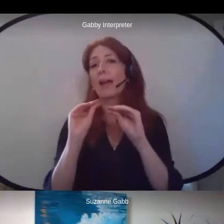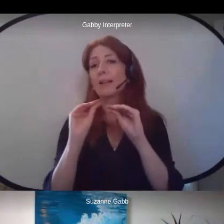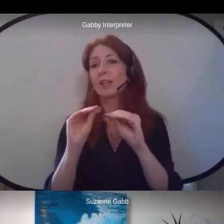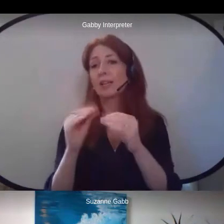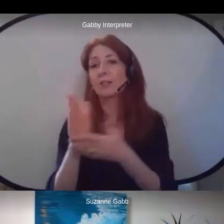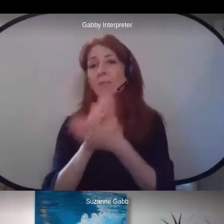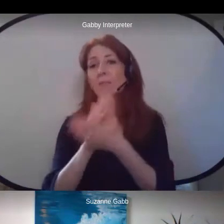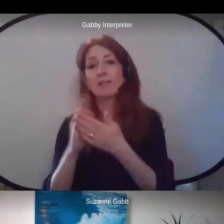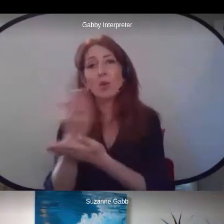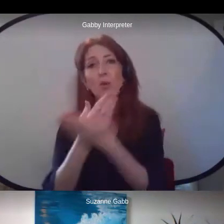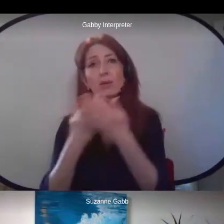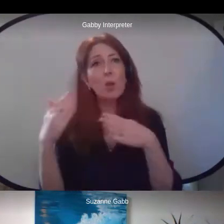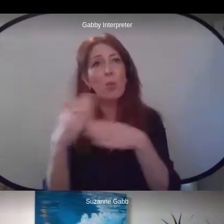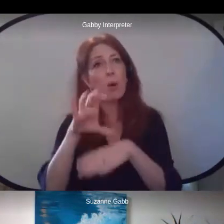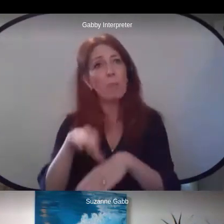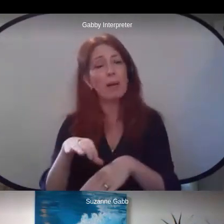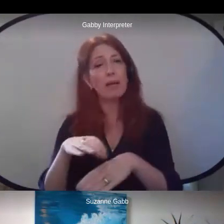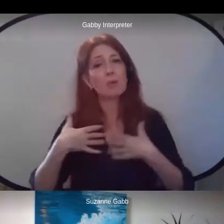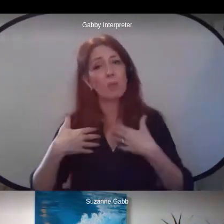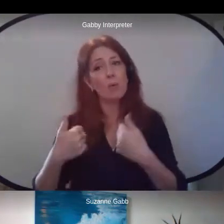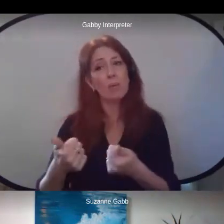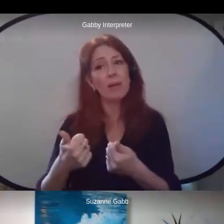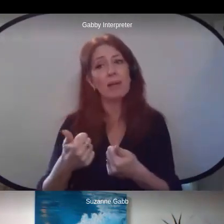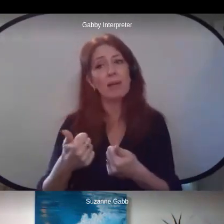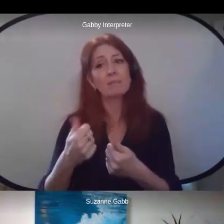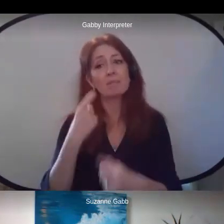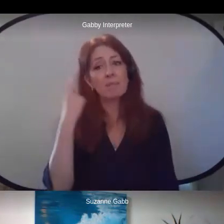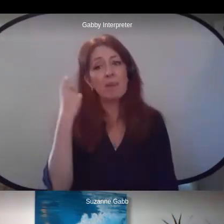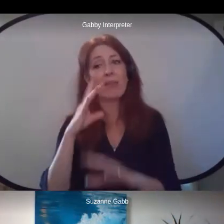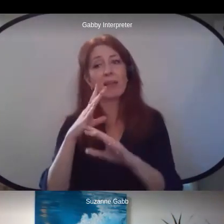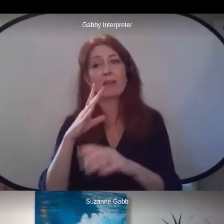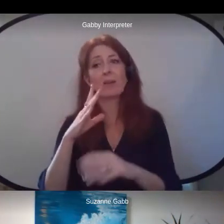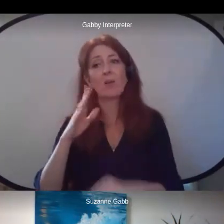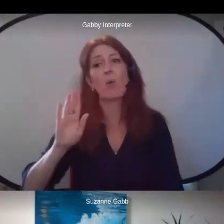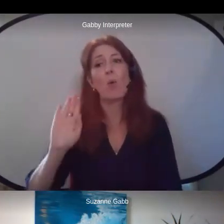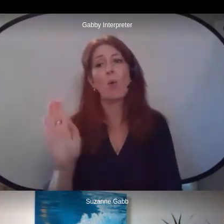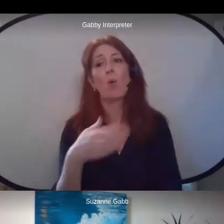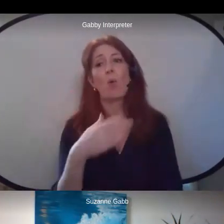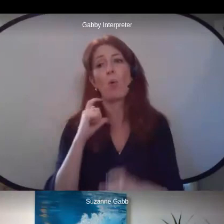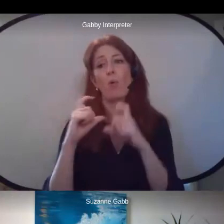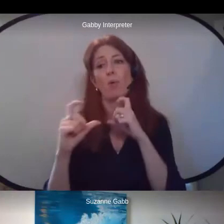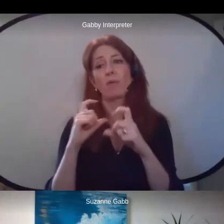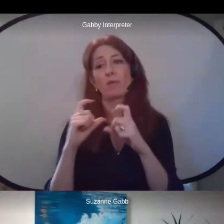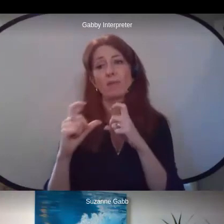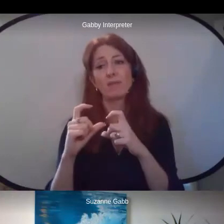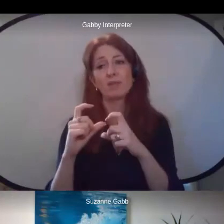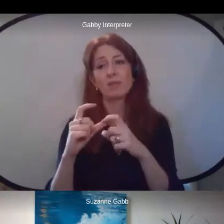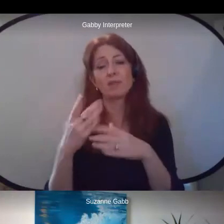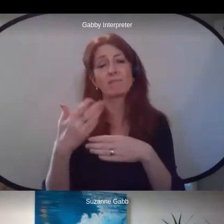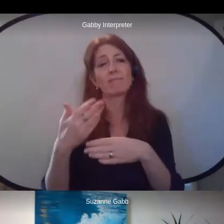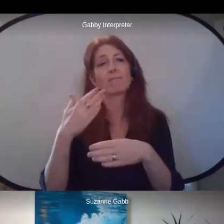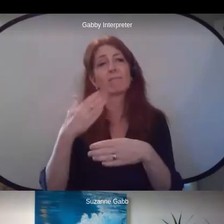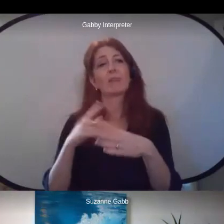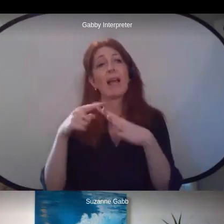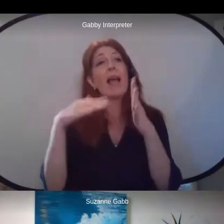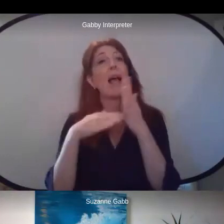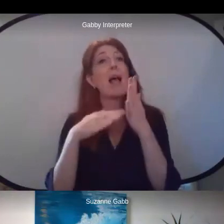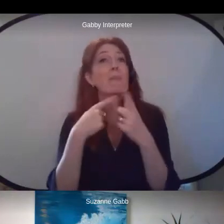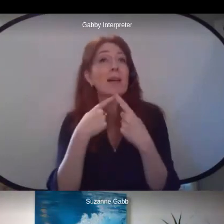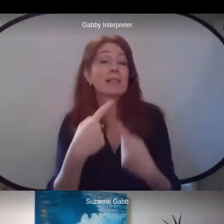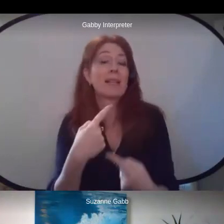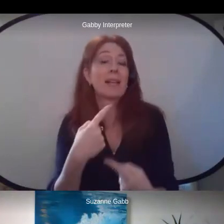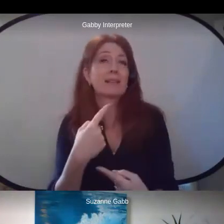within workplace well-being. But I think every single conversation we've ever had, and it goes back to Emma, is why?